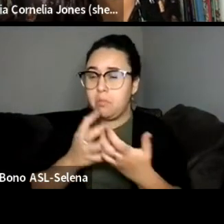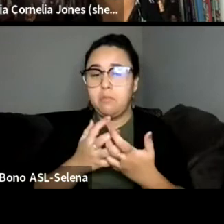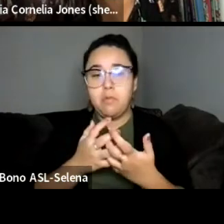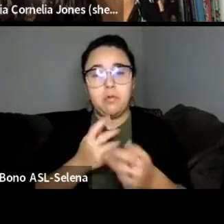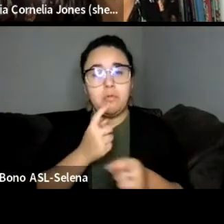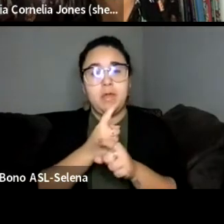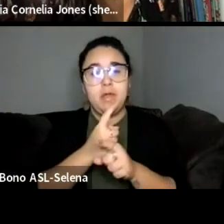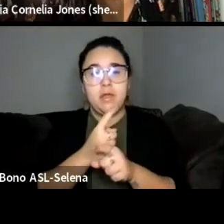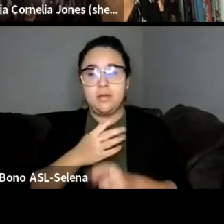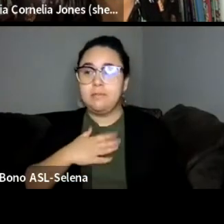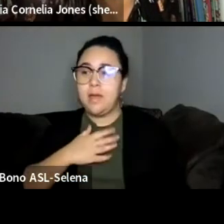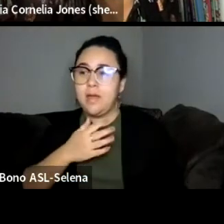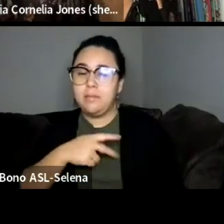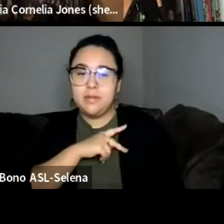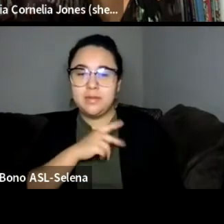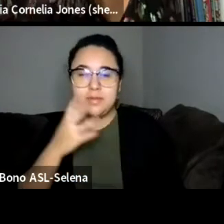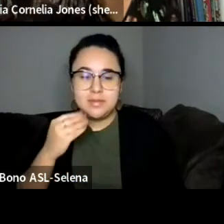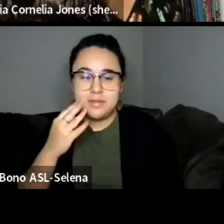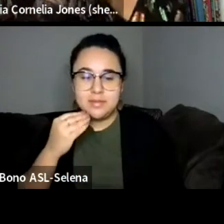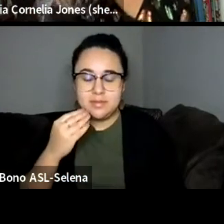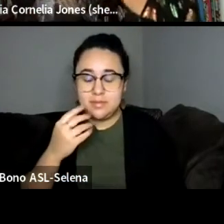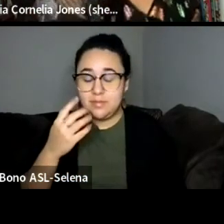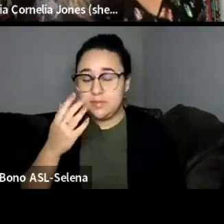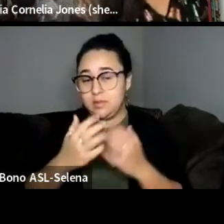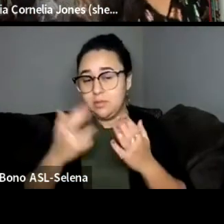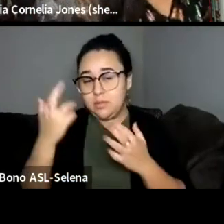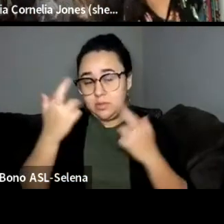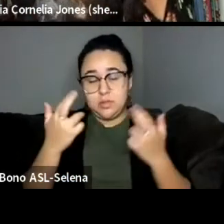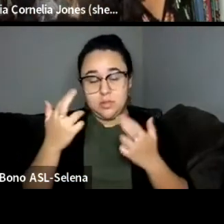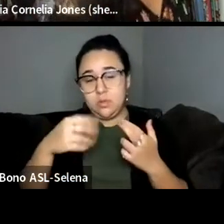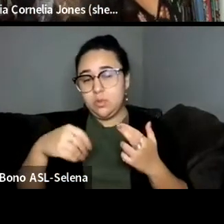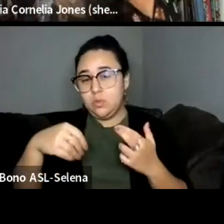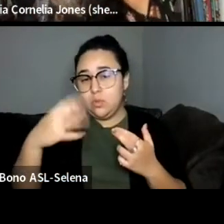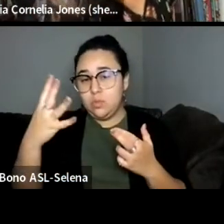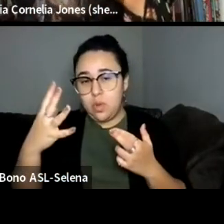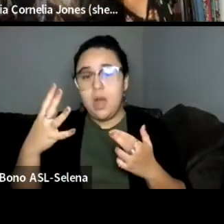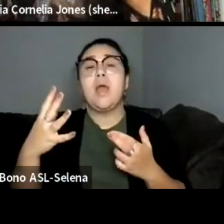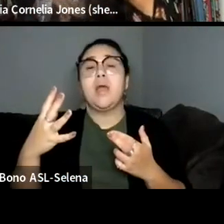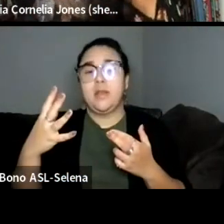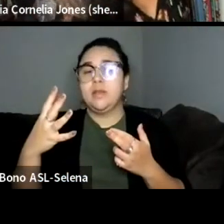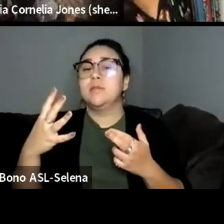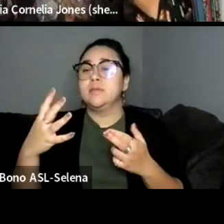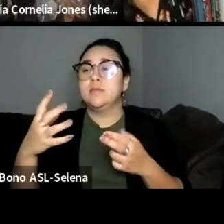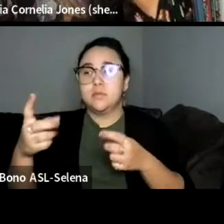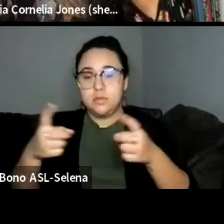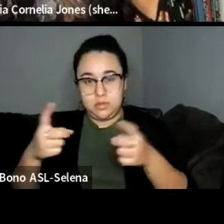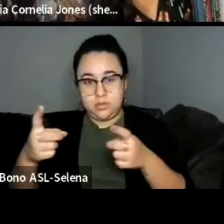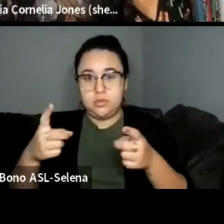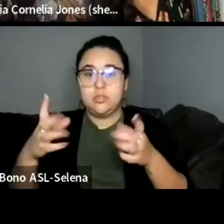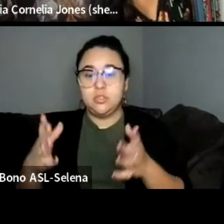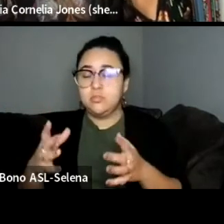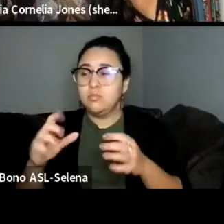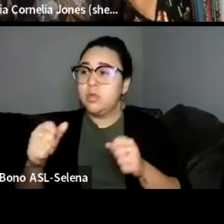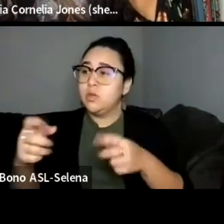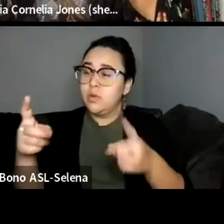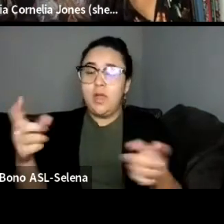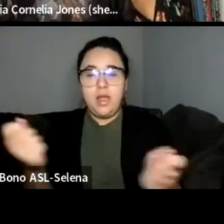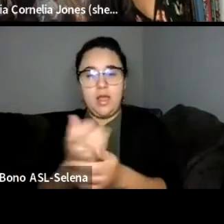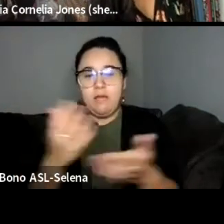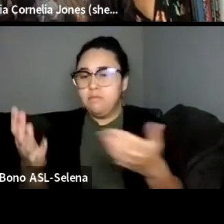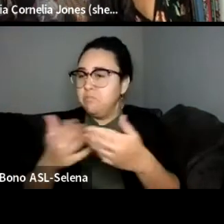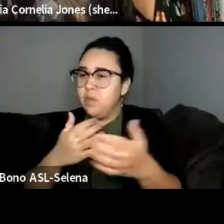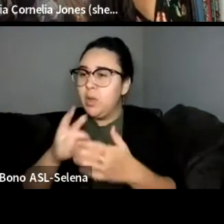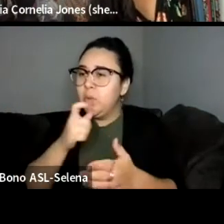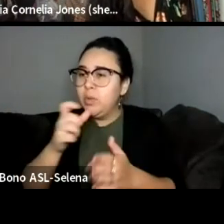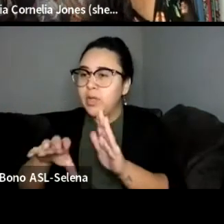experience, because for some reason, white directors can direct everything. Mexican directors can direct Mexican plays about being Mexican with Mexican characters.